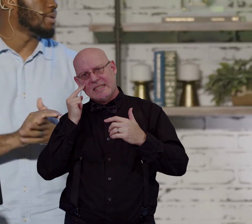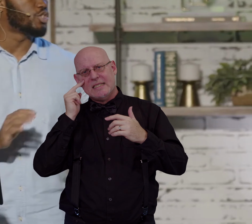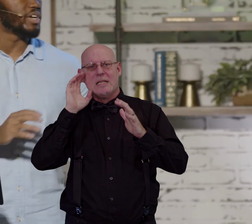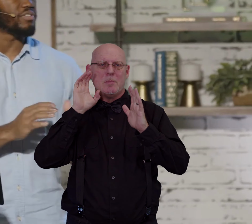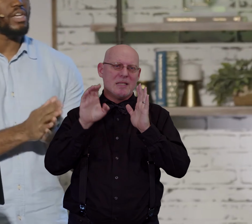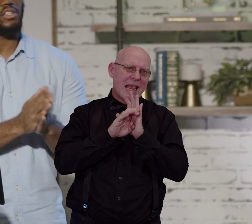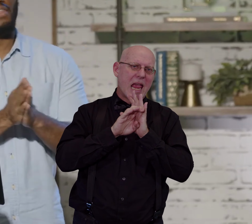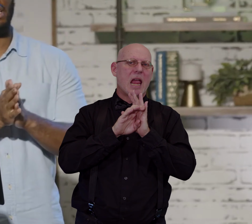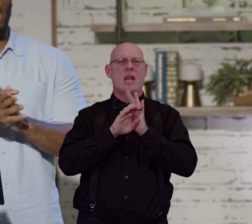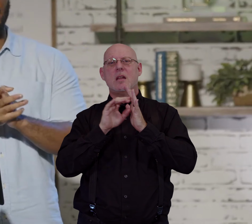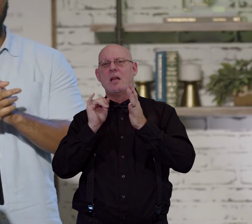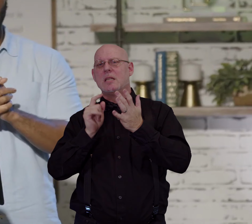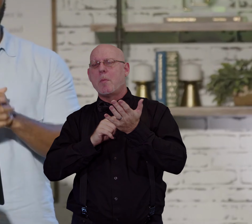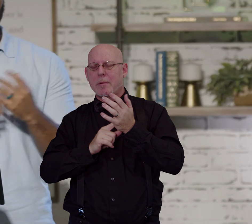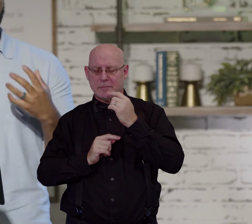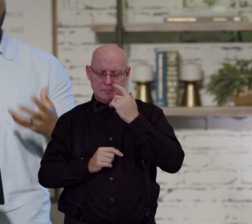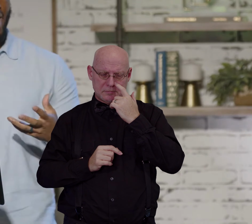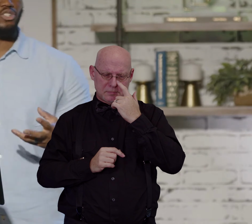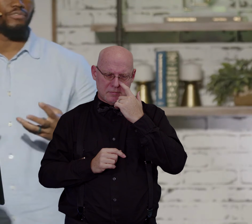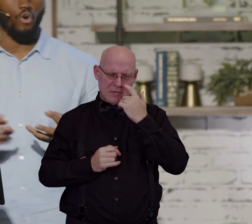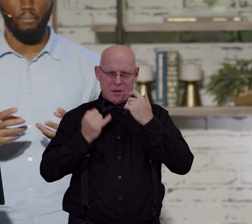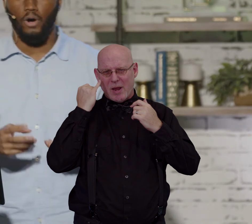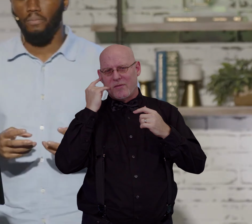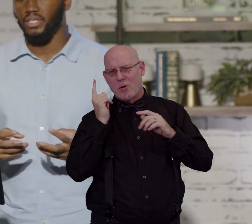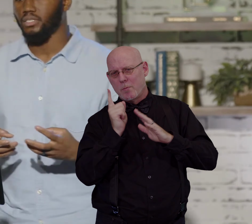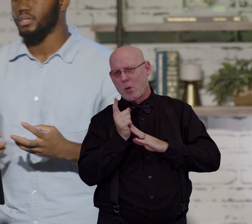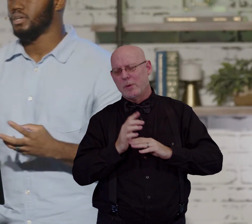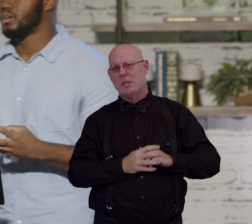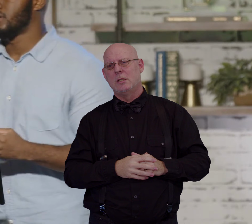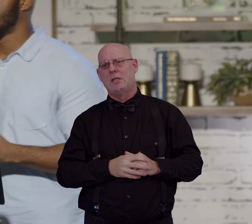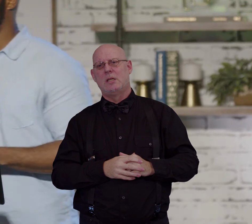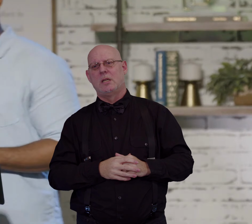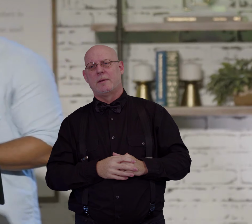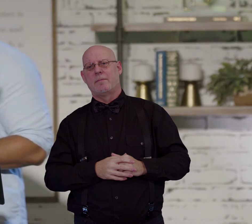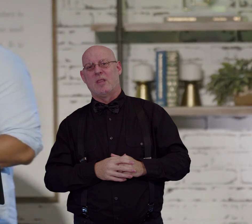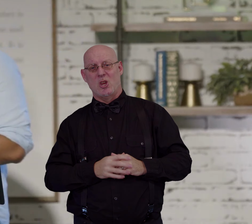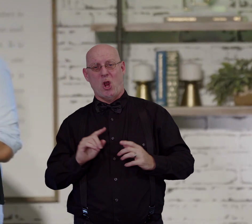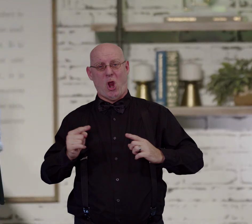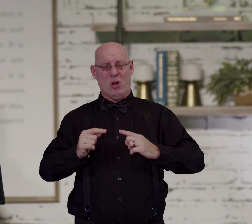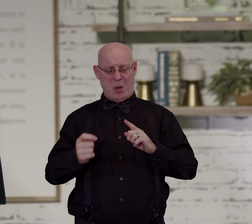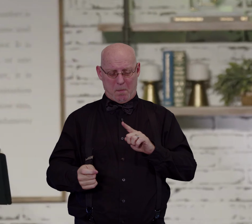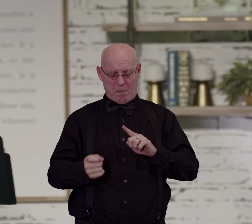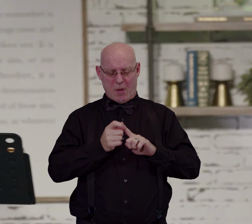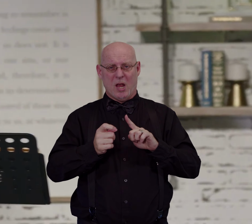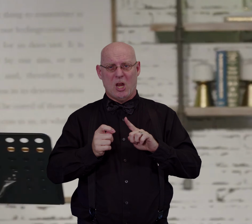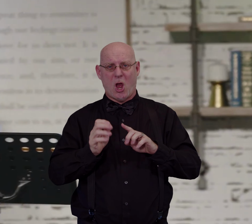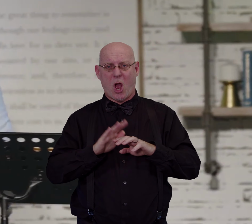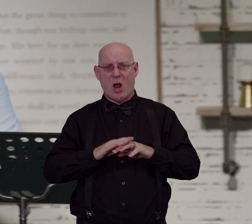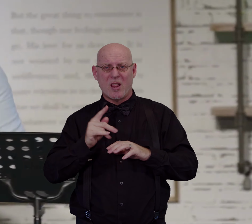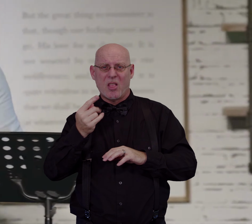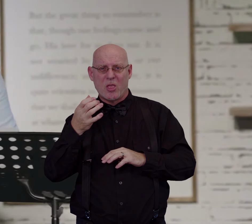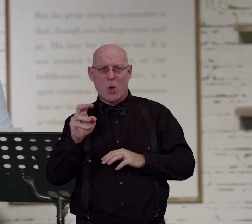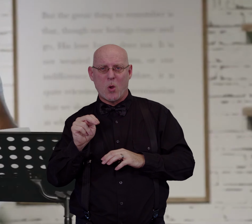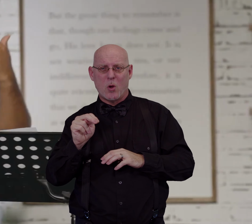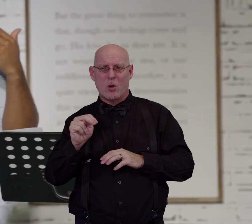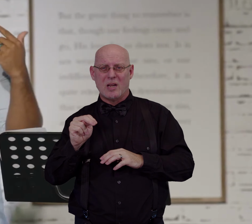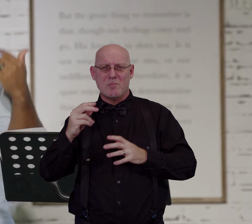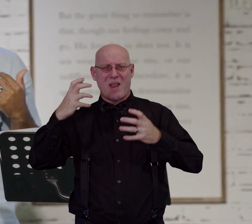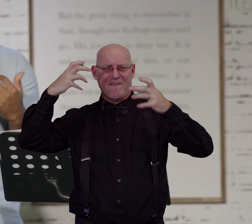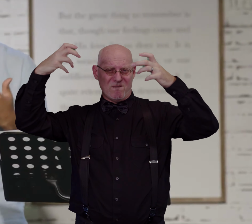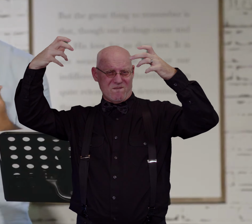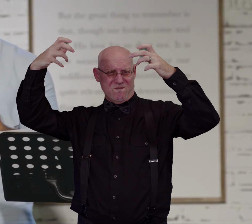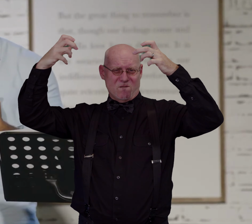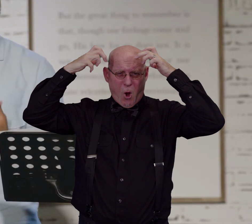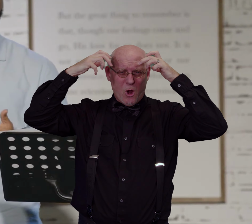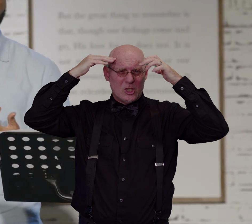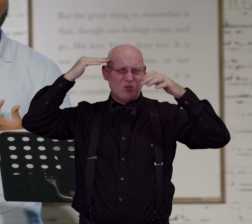as imagery and things along that lines. But just imagine for a moment that as much as it hurts to just prick our finger on something sharp, but something to be